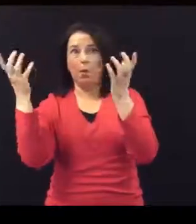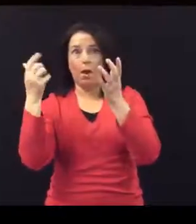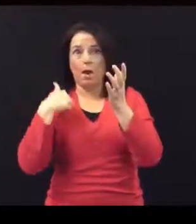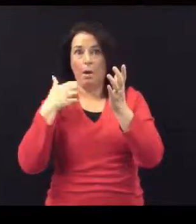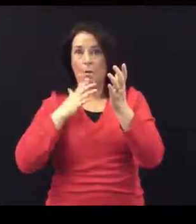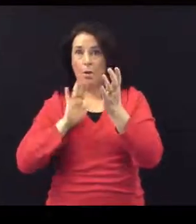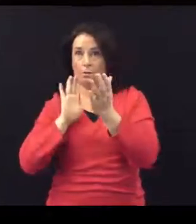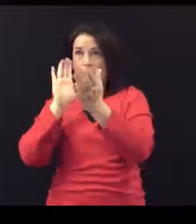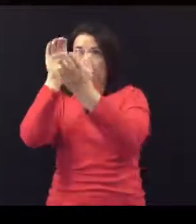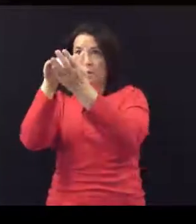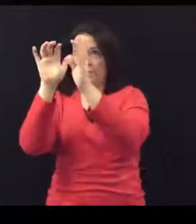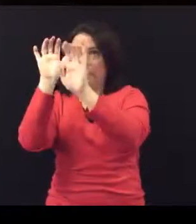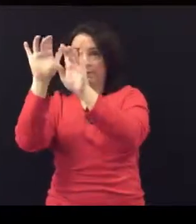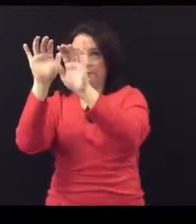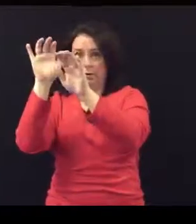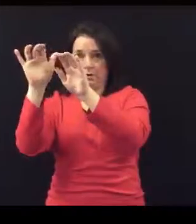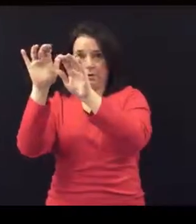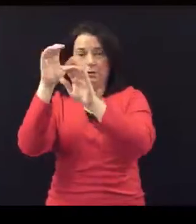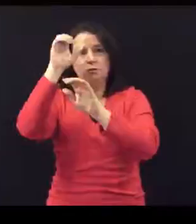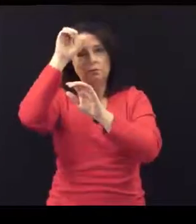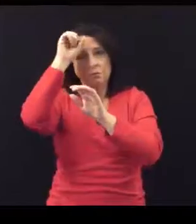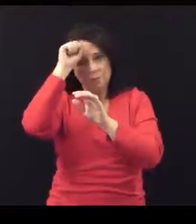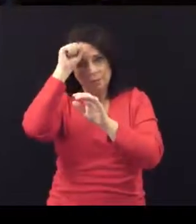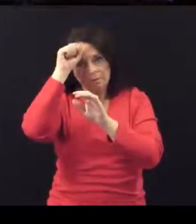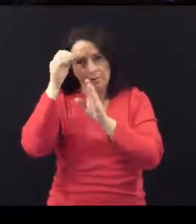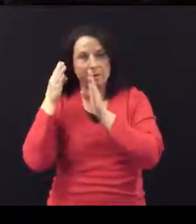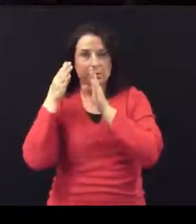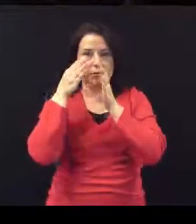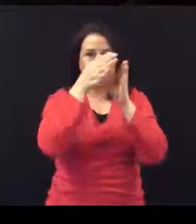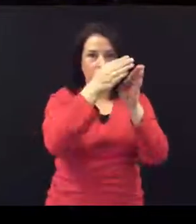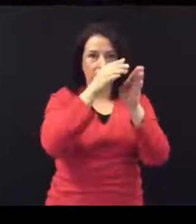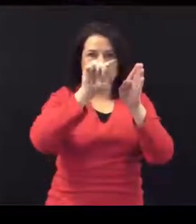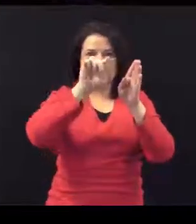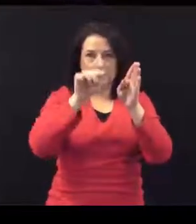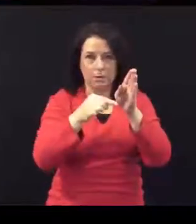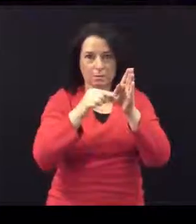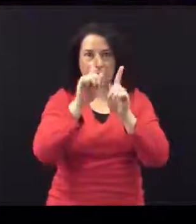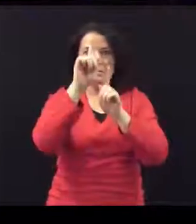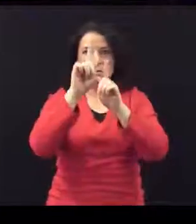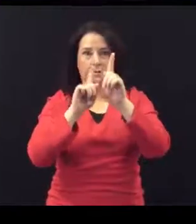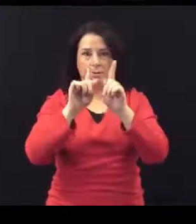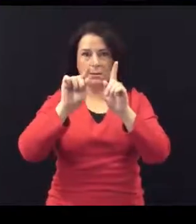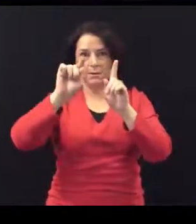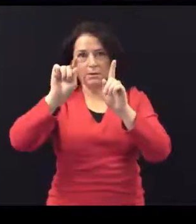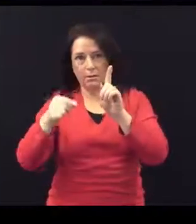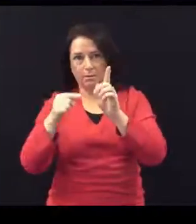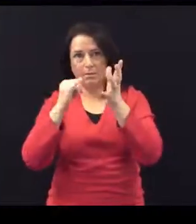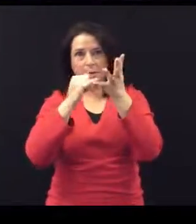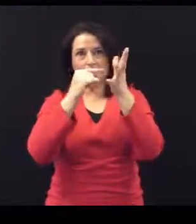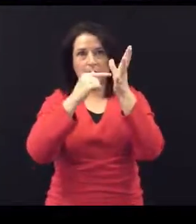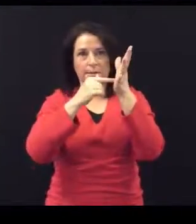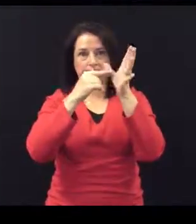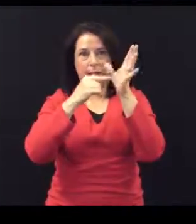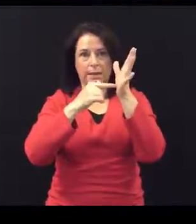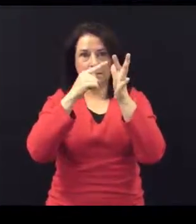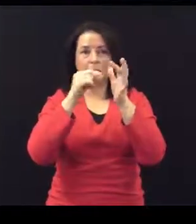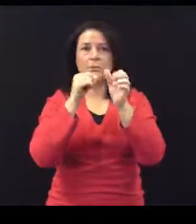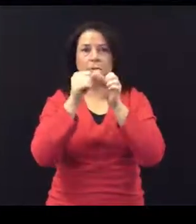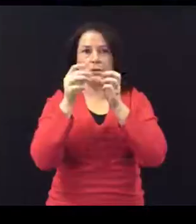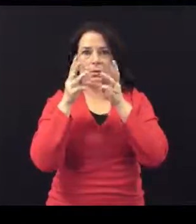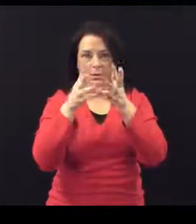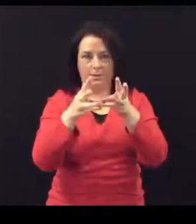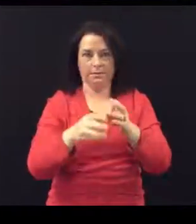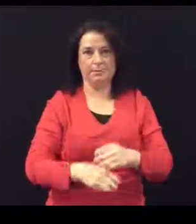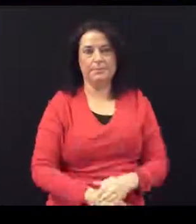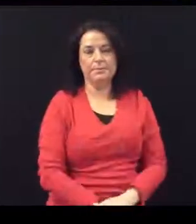the address into the destination box to the right and tap on the search button. Once again, try and use the format street,